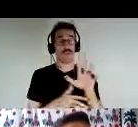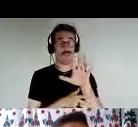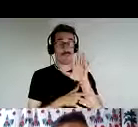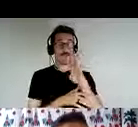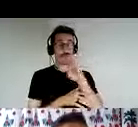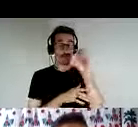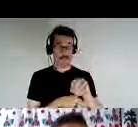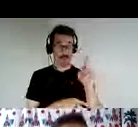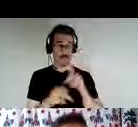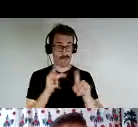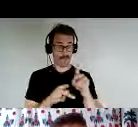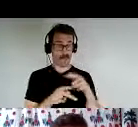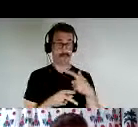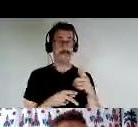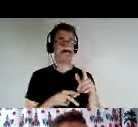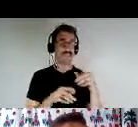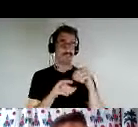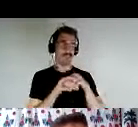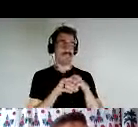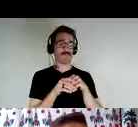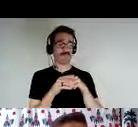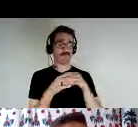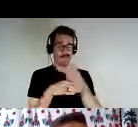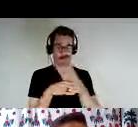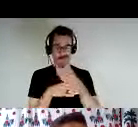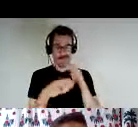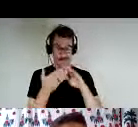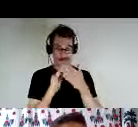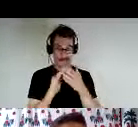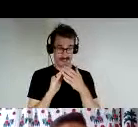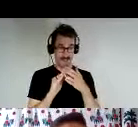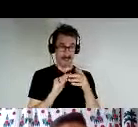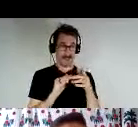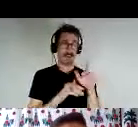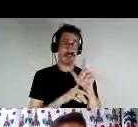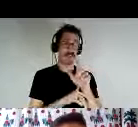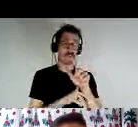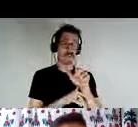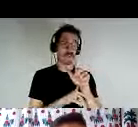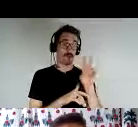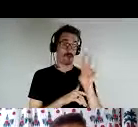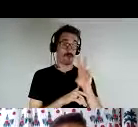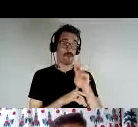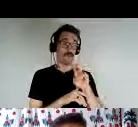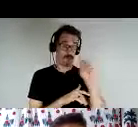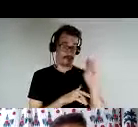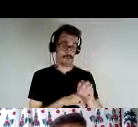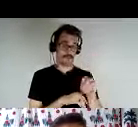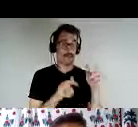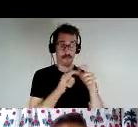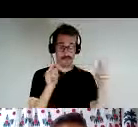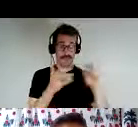54% are based in a medium city. 27% in a big city. So I think most of us are urban folk because that's